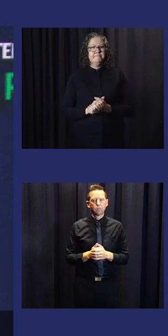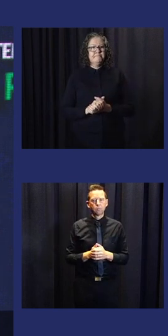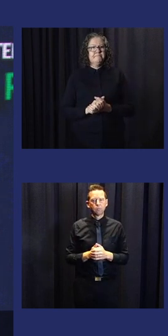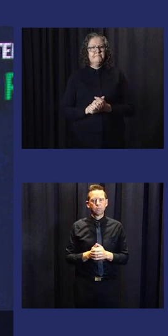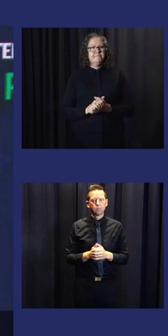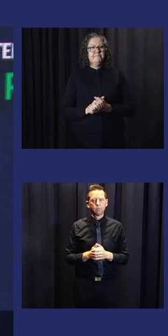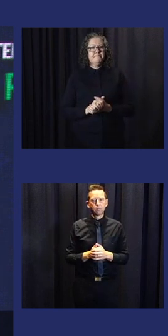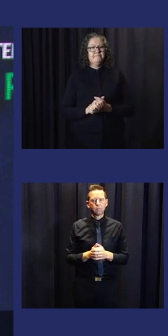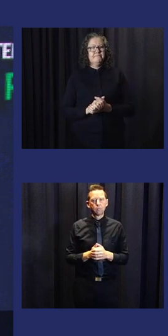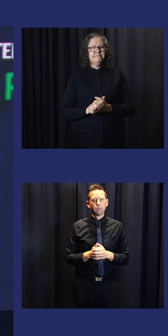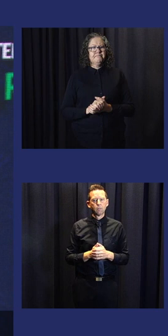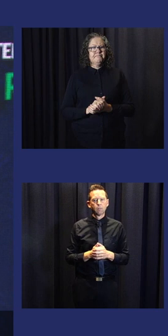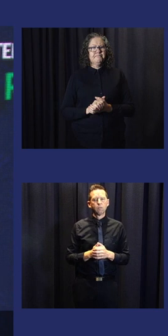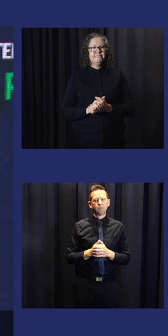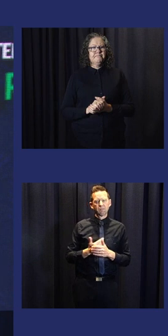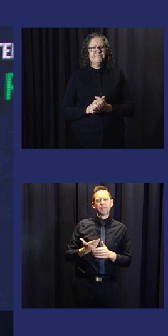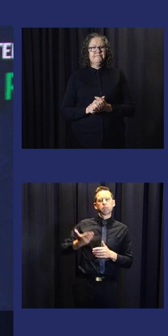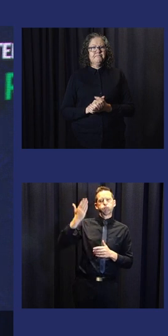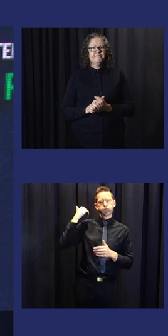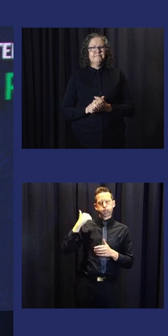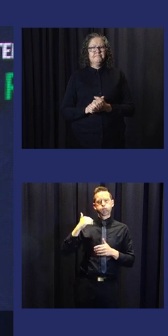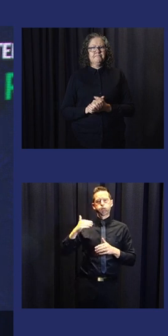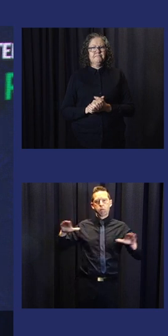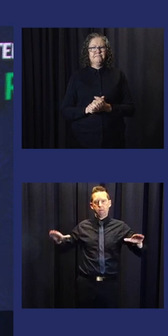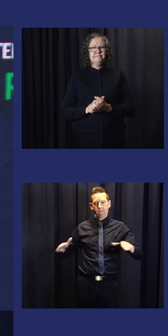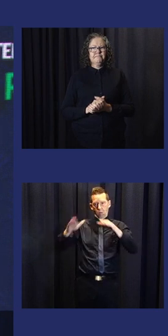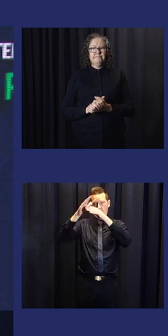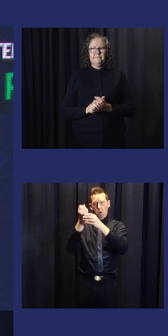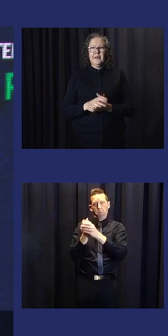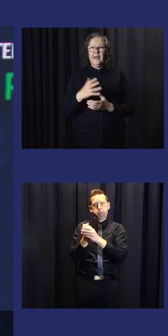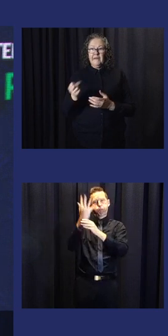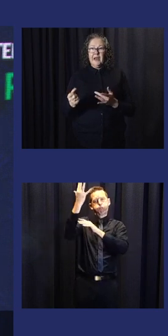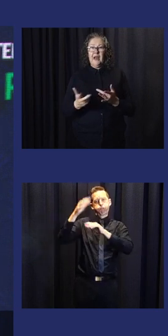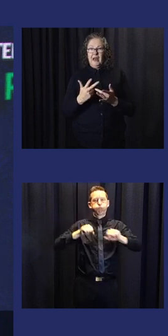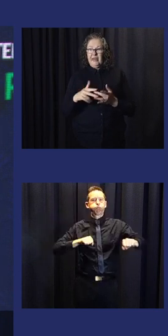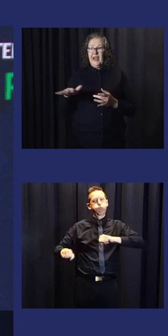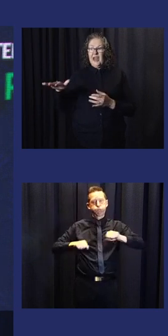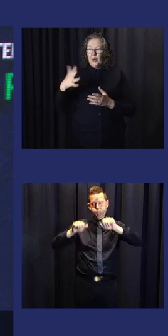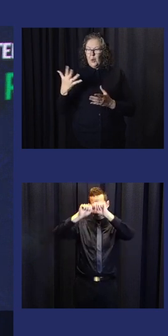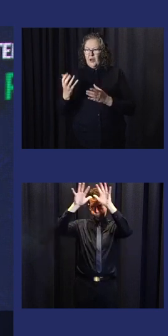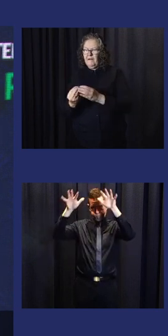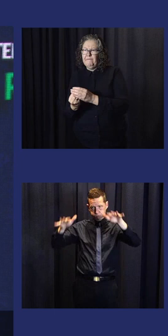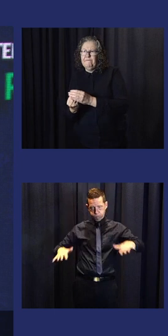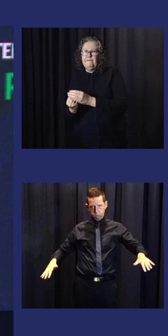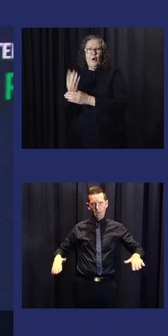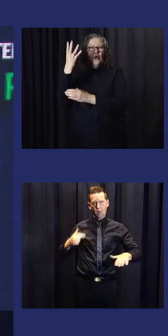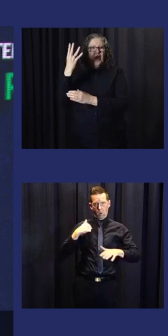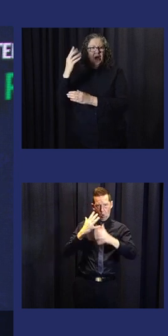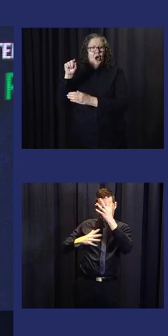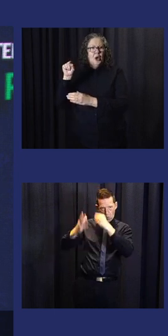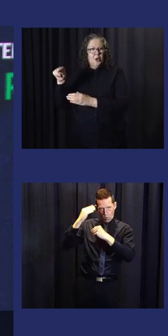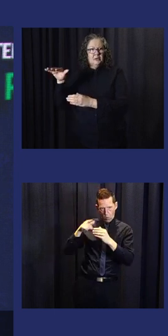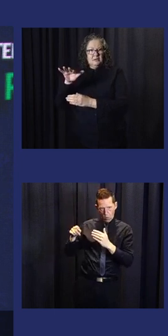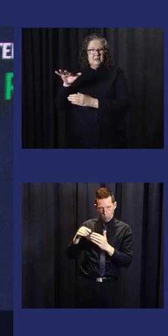world, the Mount Merapi in Central Java, we are in Indonesian Red Cross learn from what happened in Aceh.